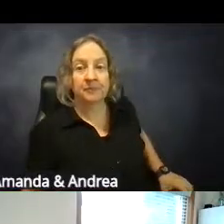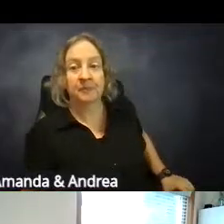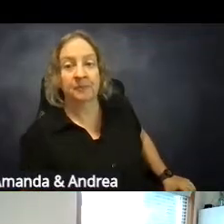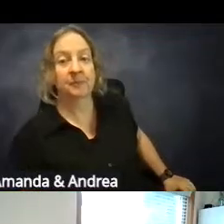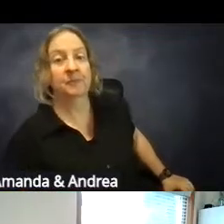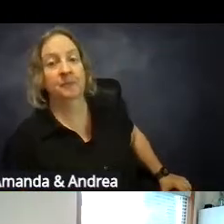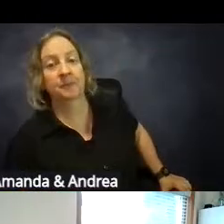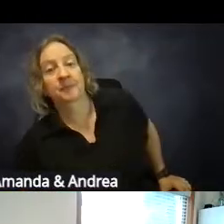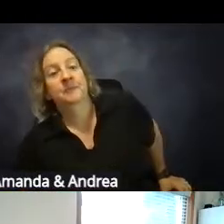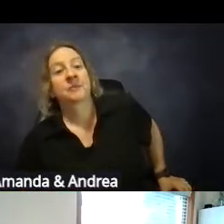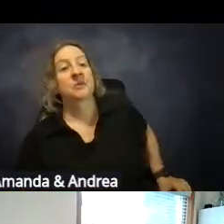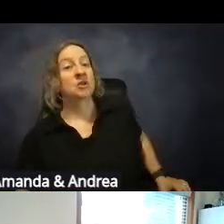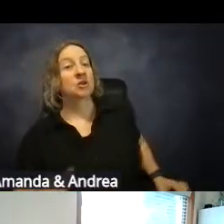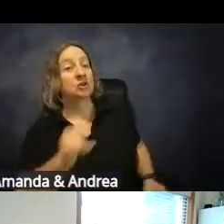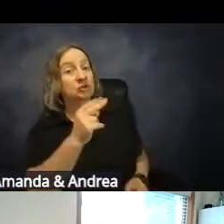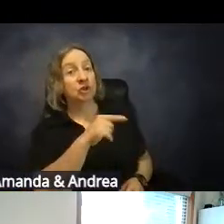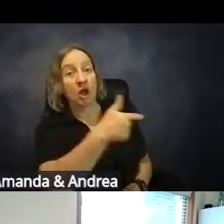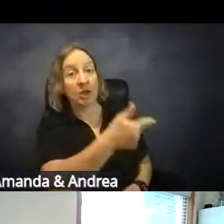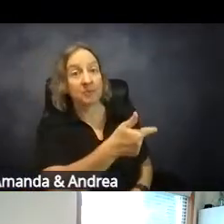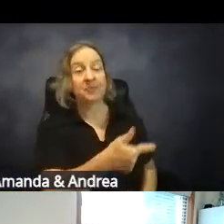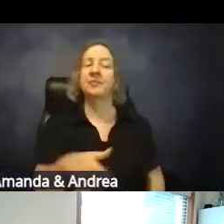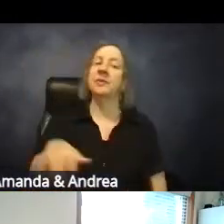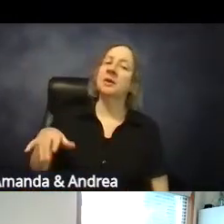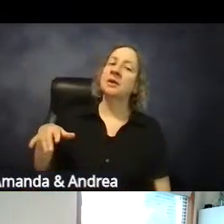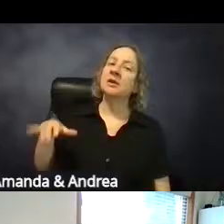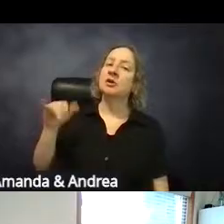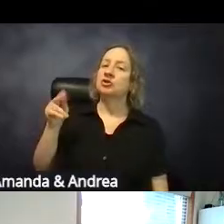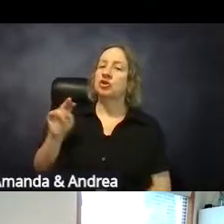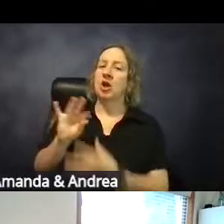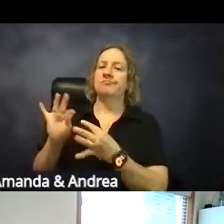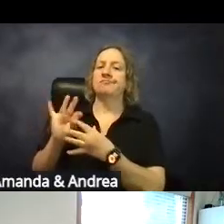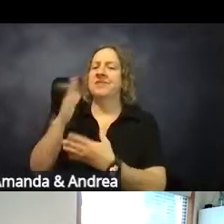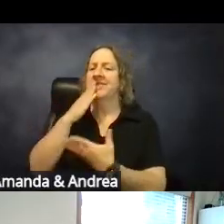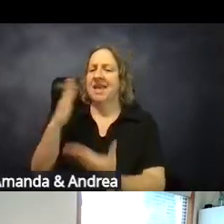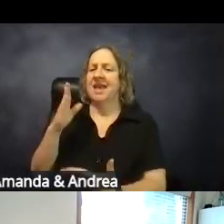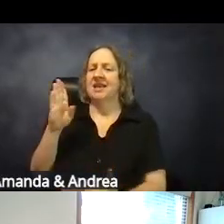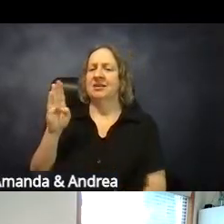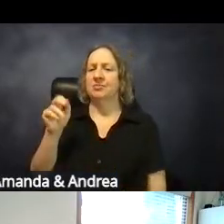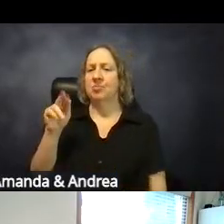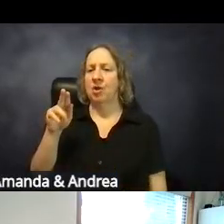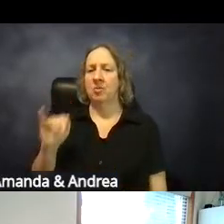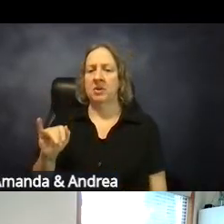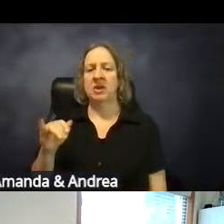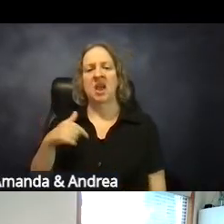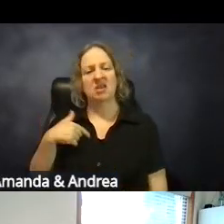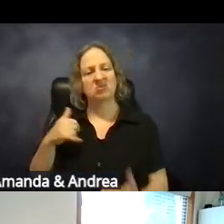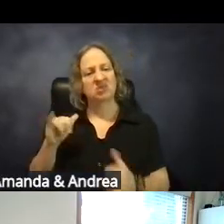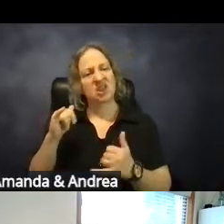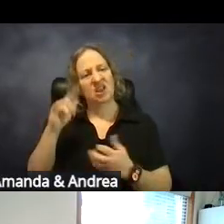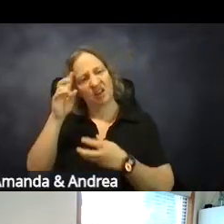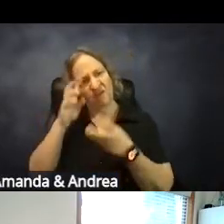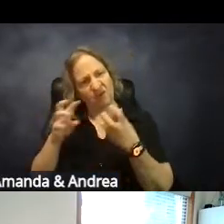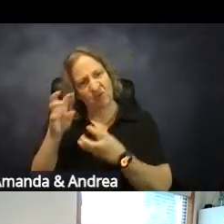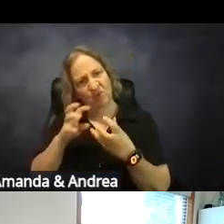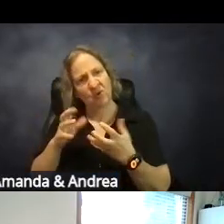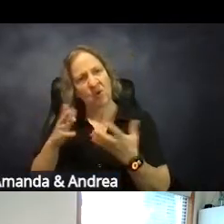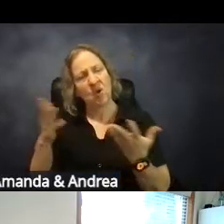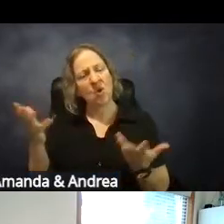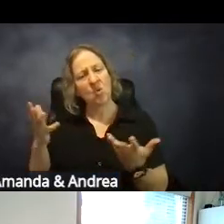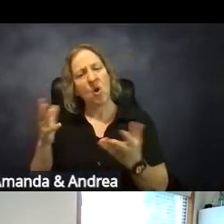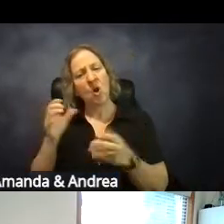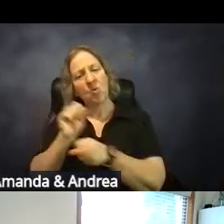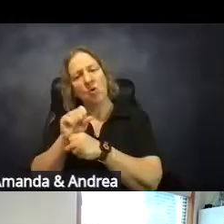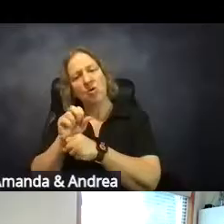John. Yeah, thanks, Barbie. I guess I'm still confused. What is the workforce